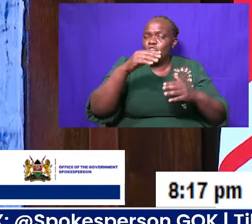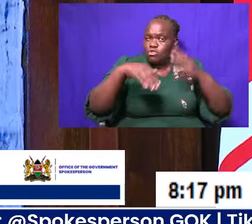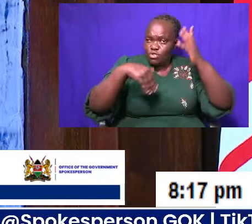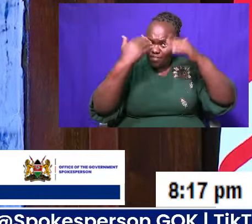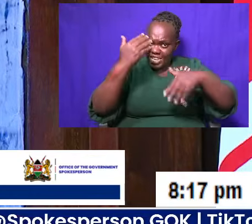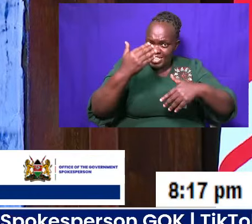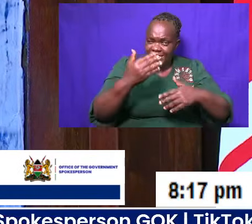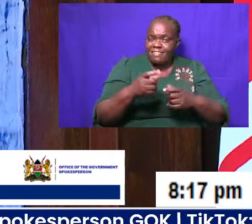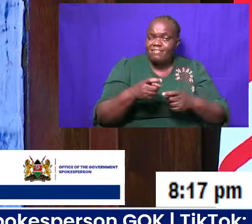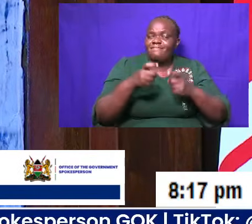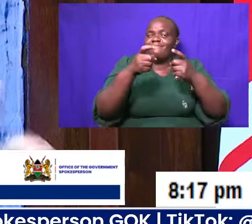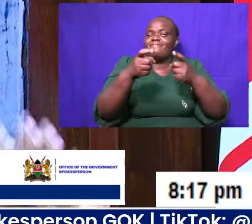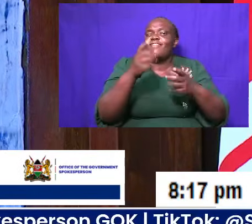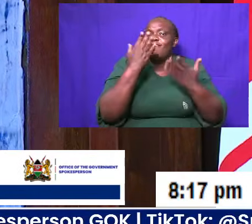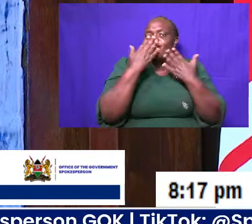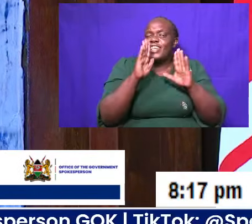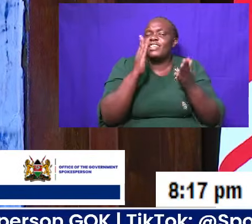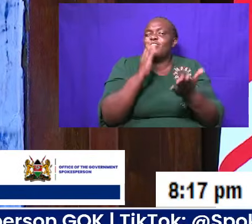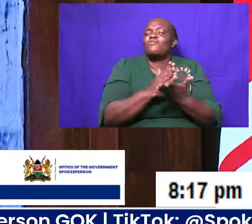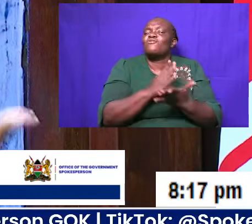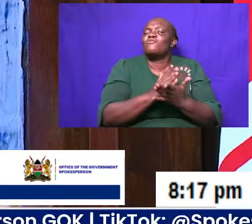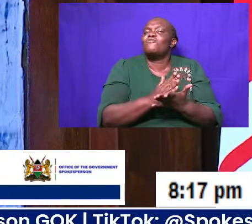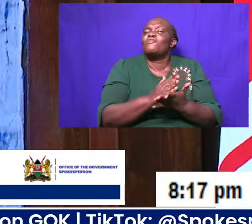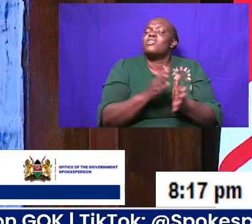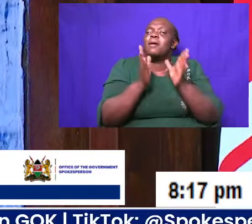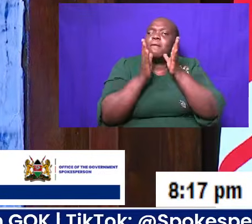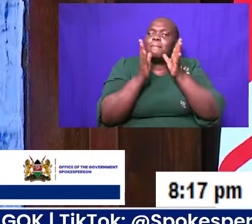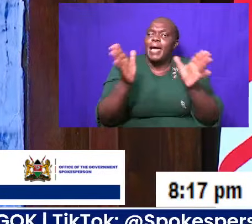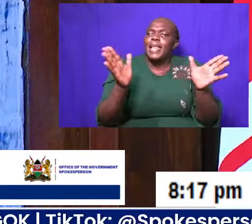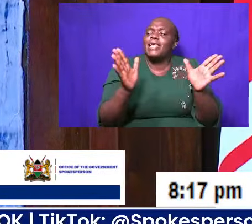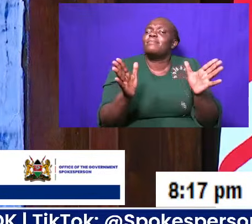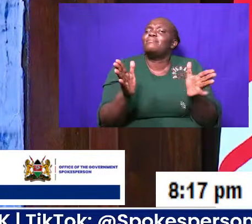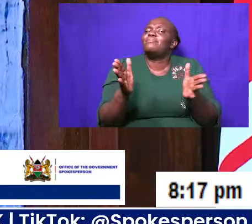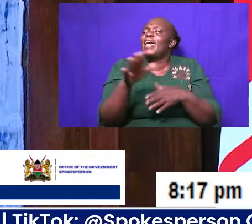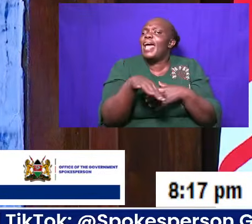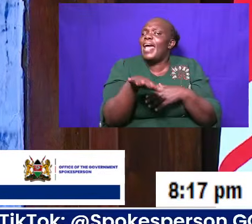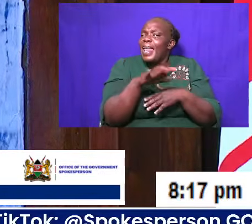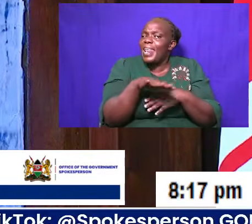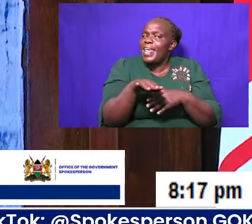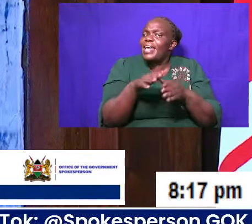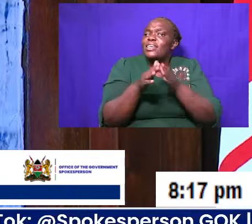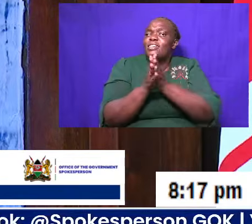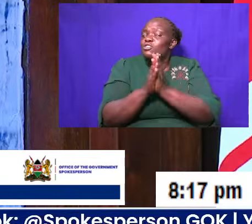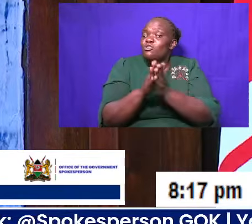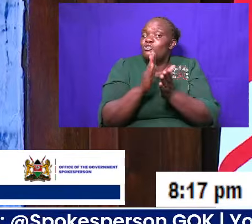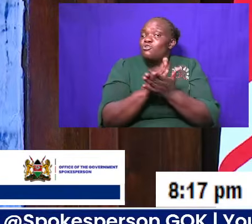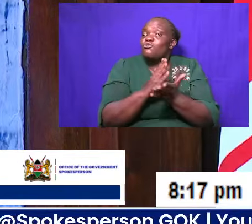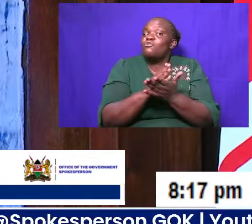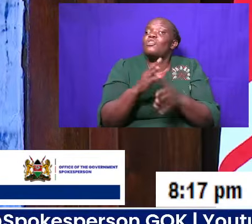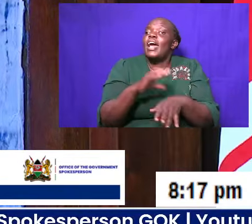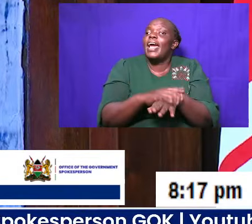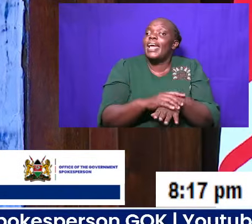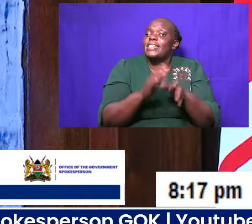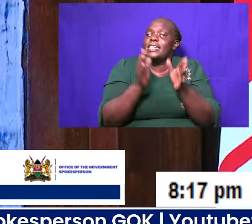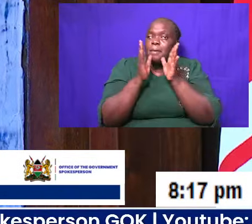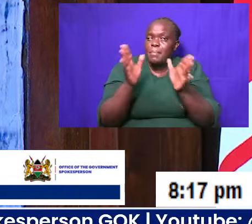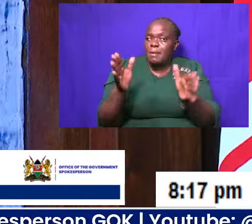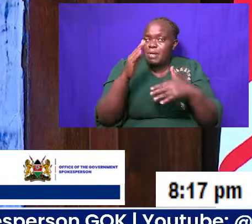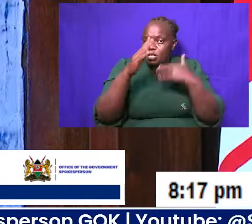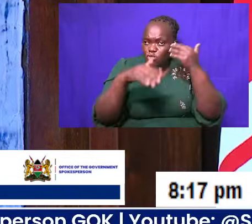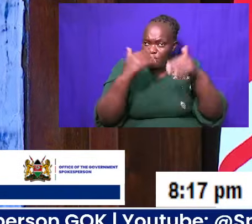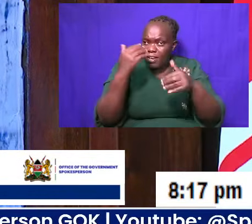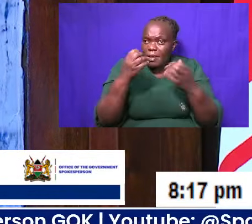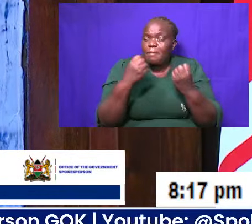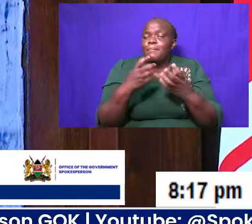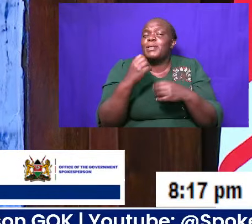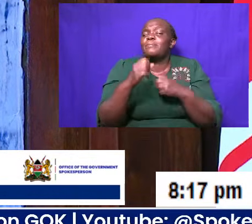program within 2 years. It was unheard of, because you're in a public uni. There are these stories that when you get to the public university, you'll take many years